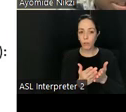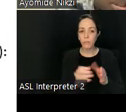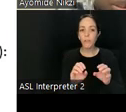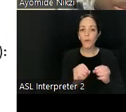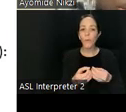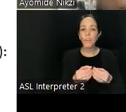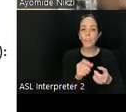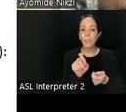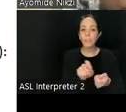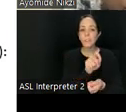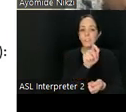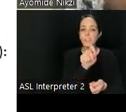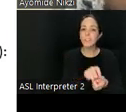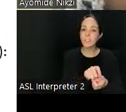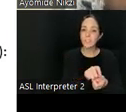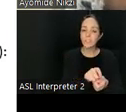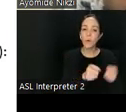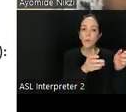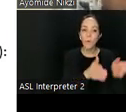just the